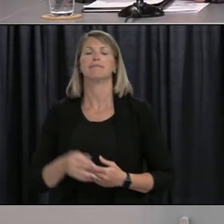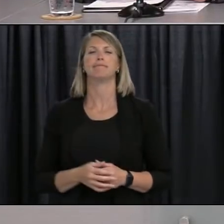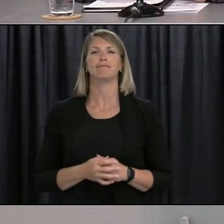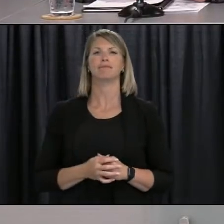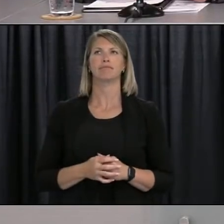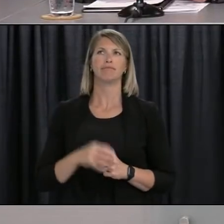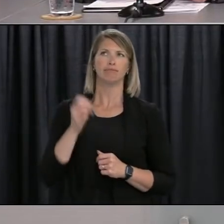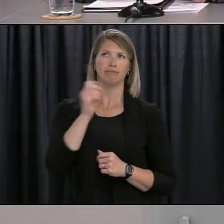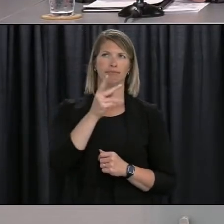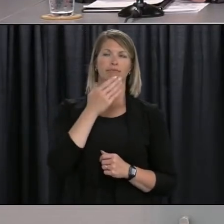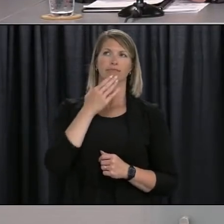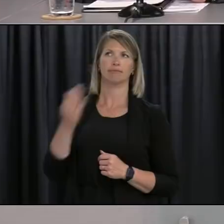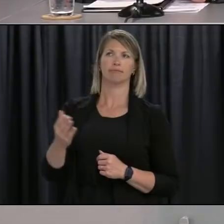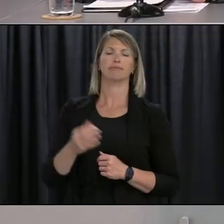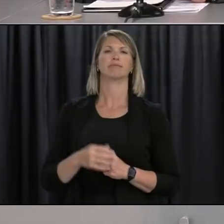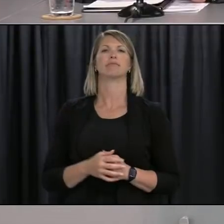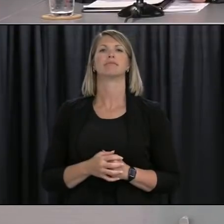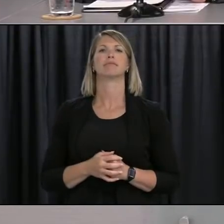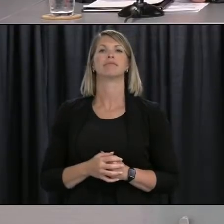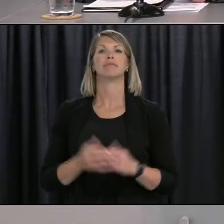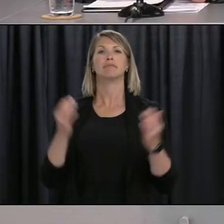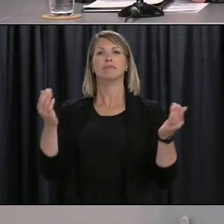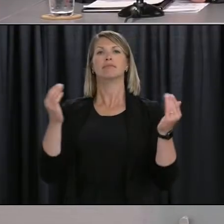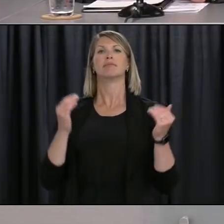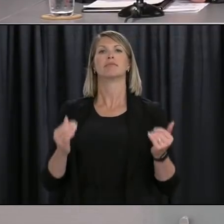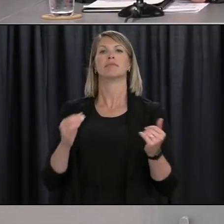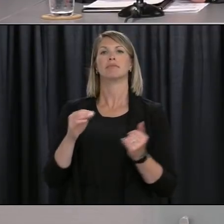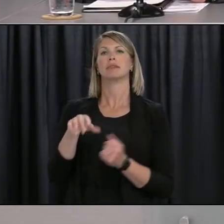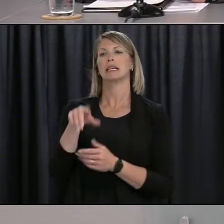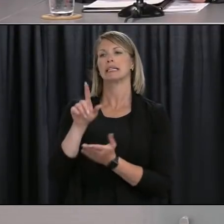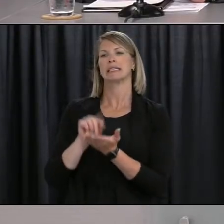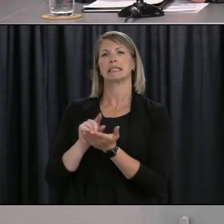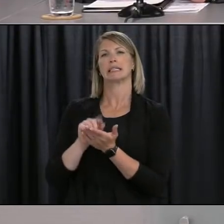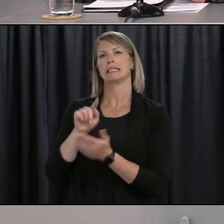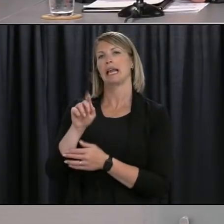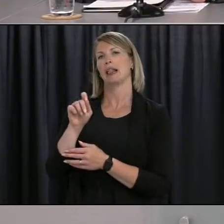Our next questions are from David Marr of The Telegram. Please go ahead.